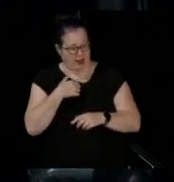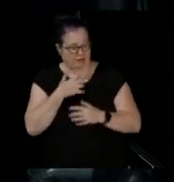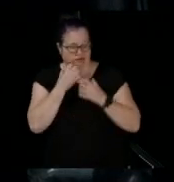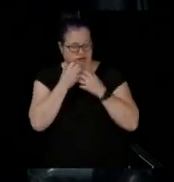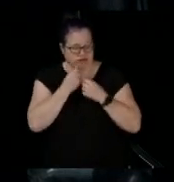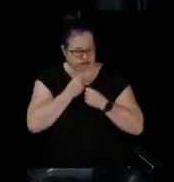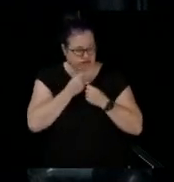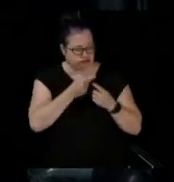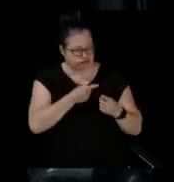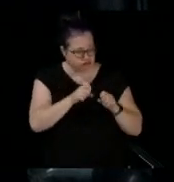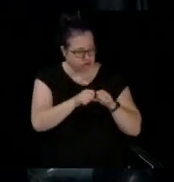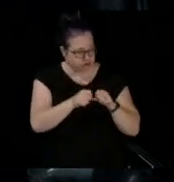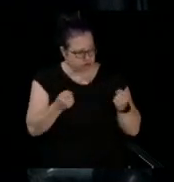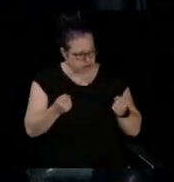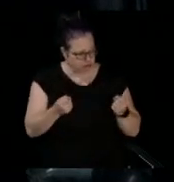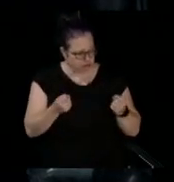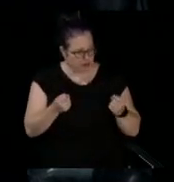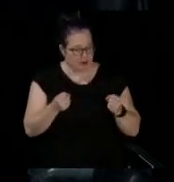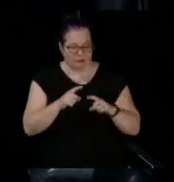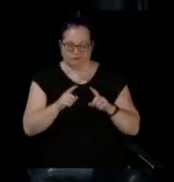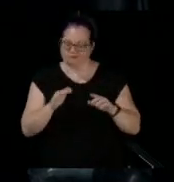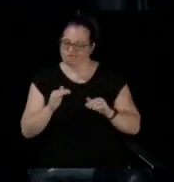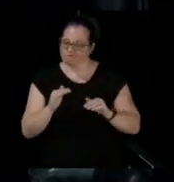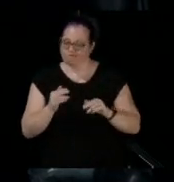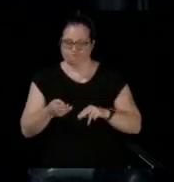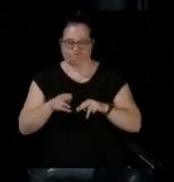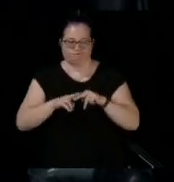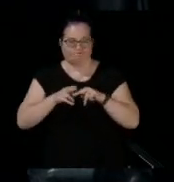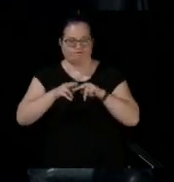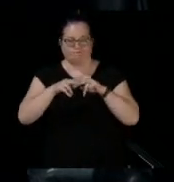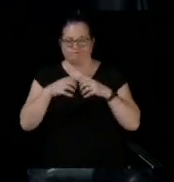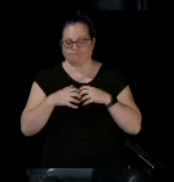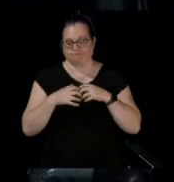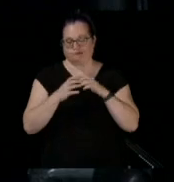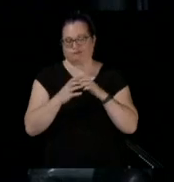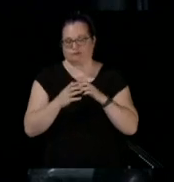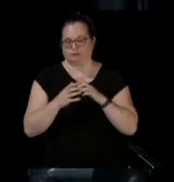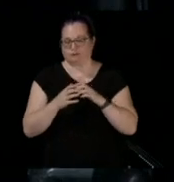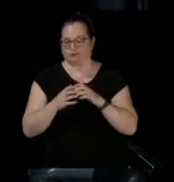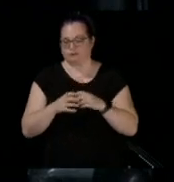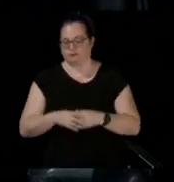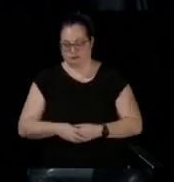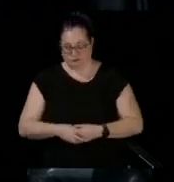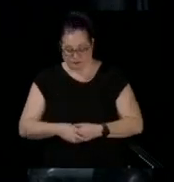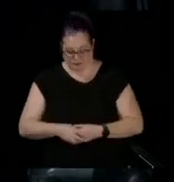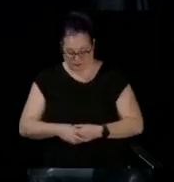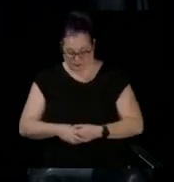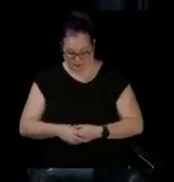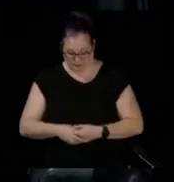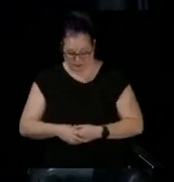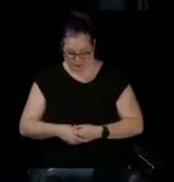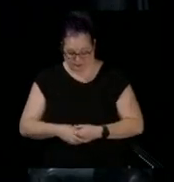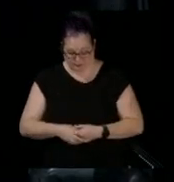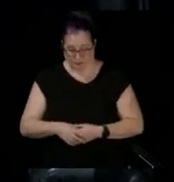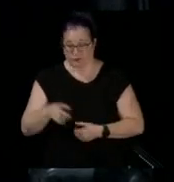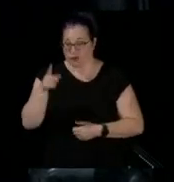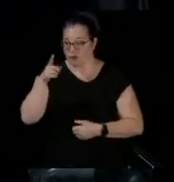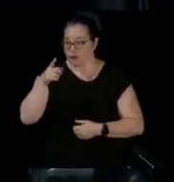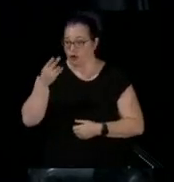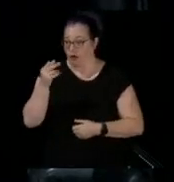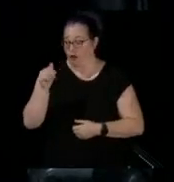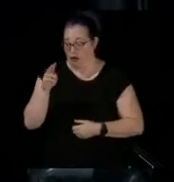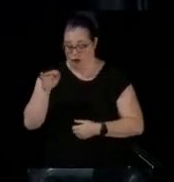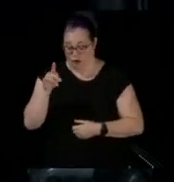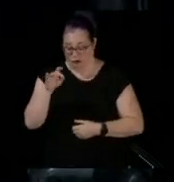and stoop and build them up with worn out tools. Hawks, you have kept